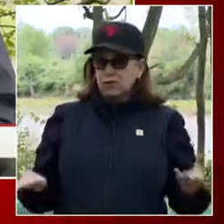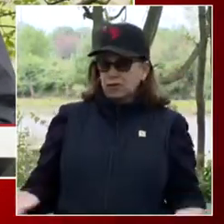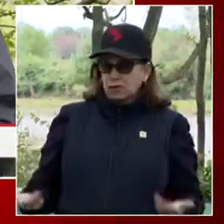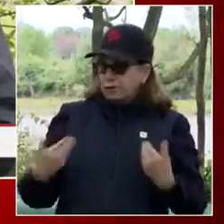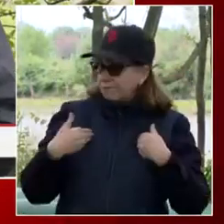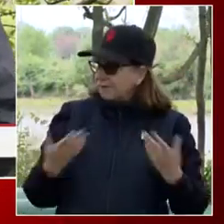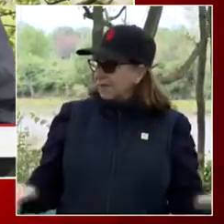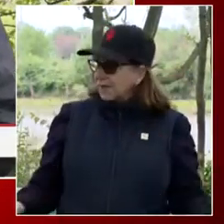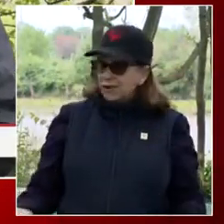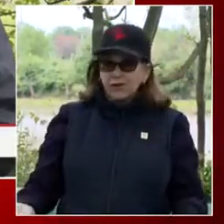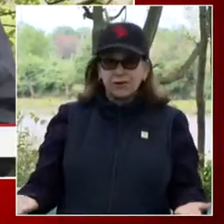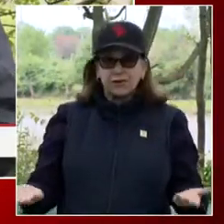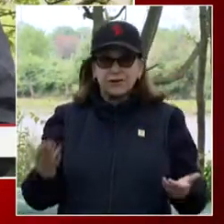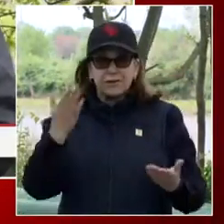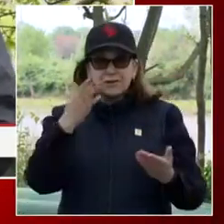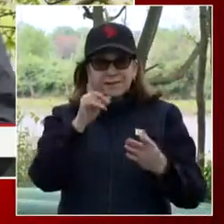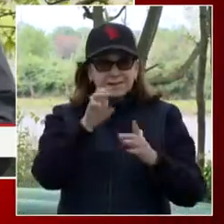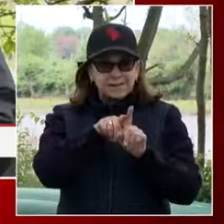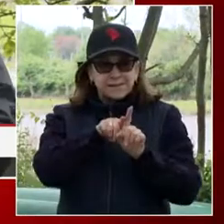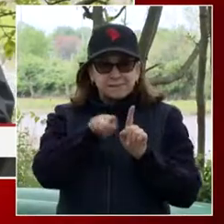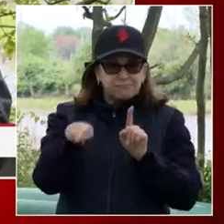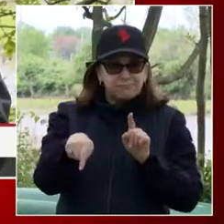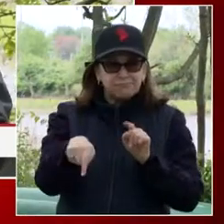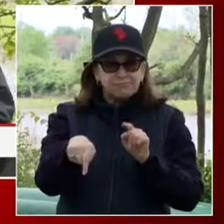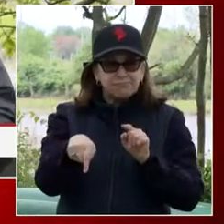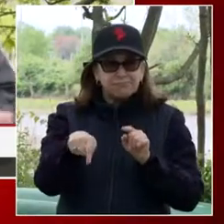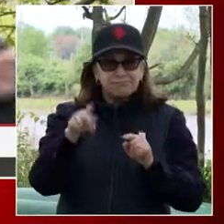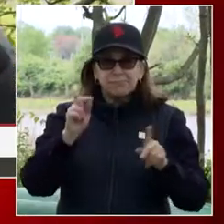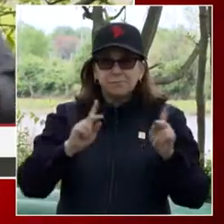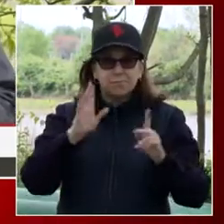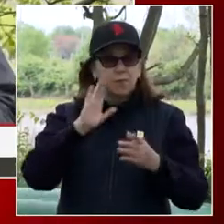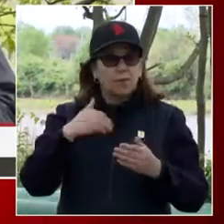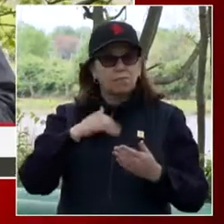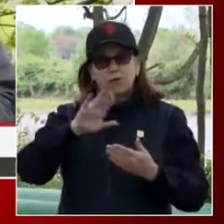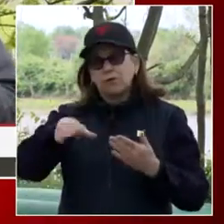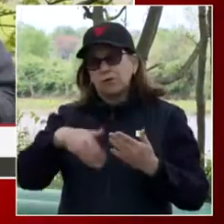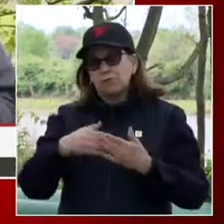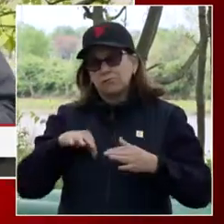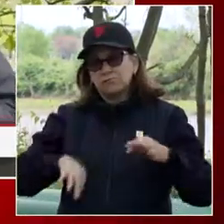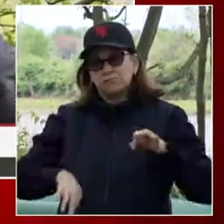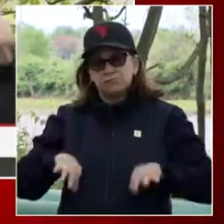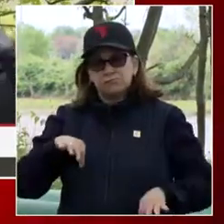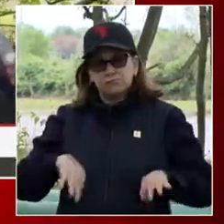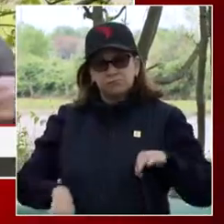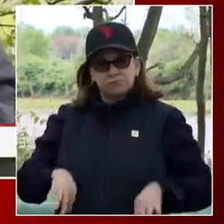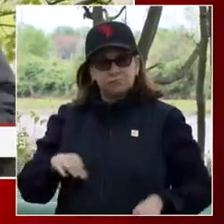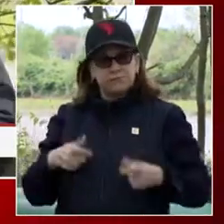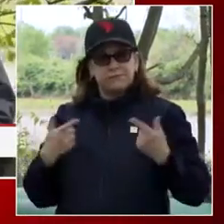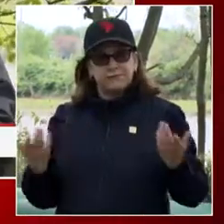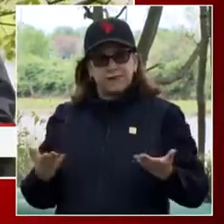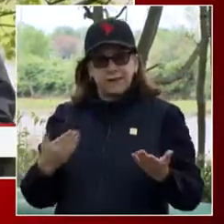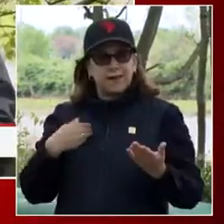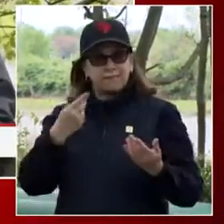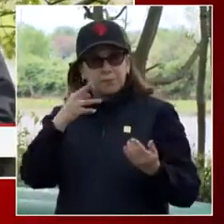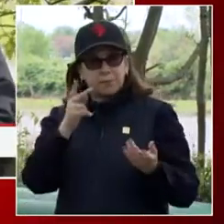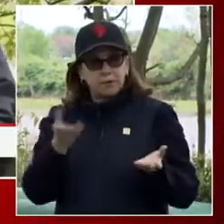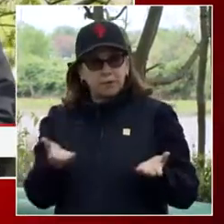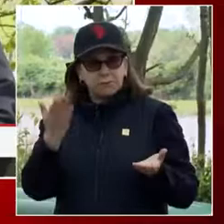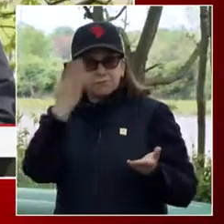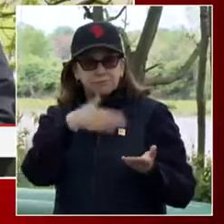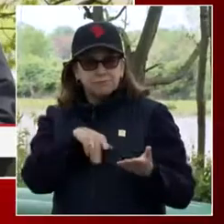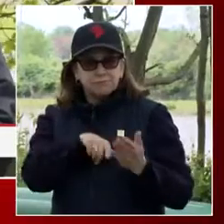substantial investment in our future. So our young people have all the advantages in our state as they would in any other state. And with